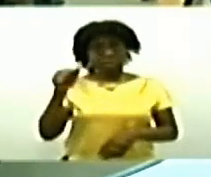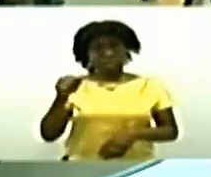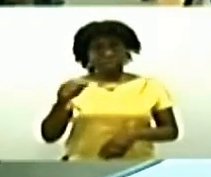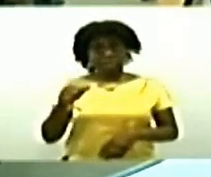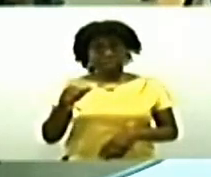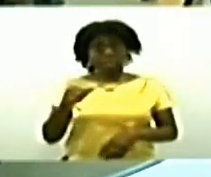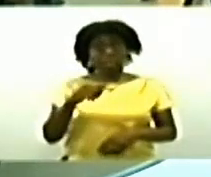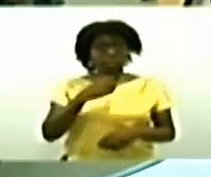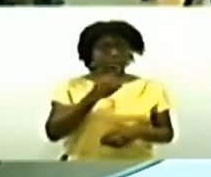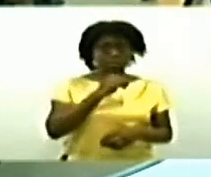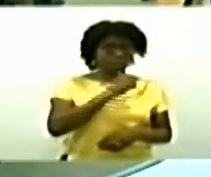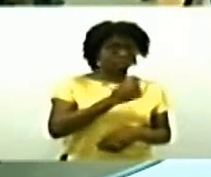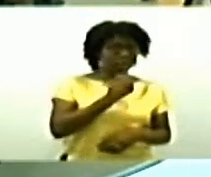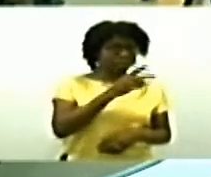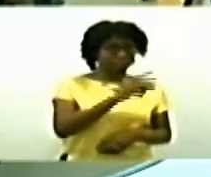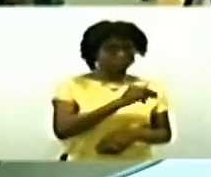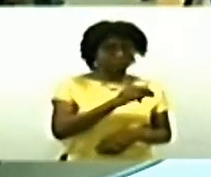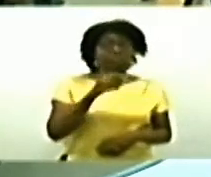have it.